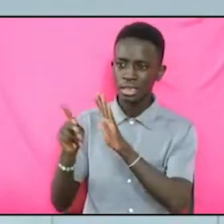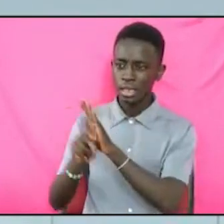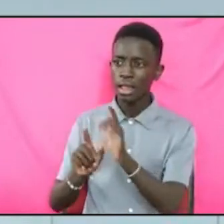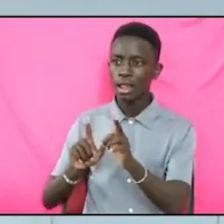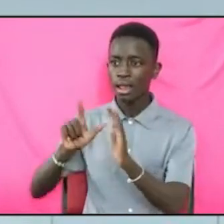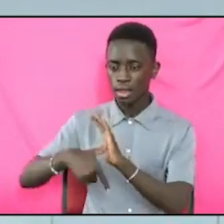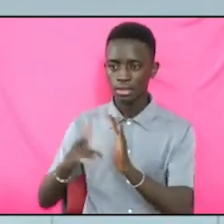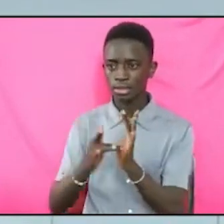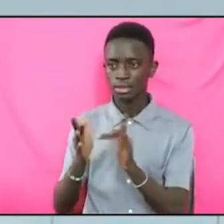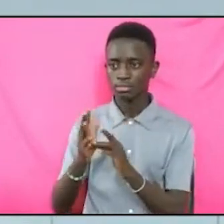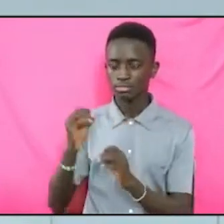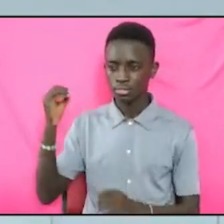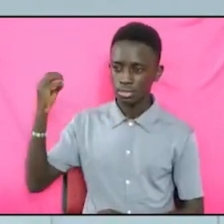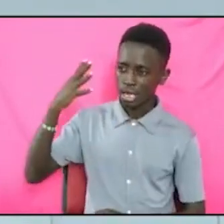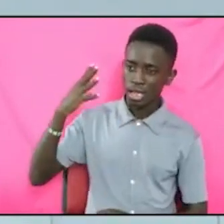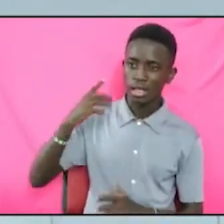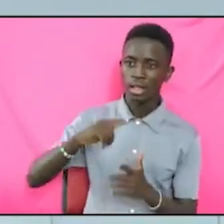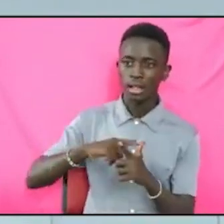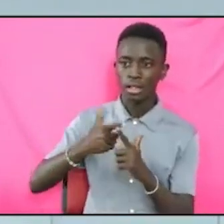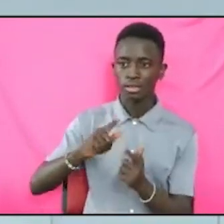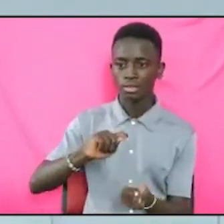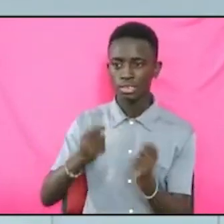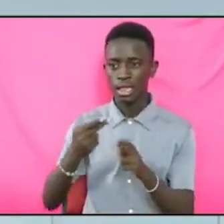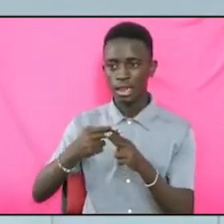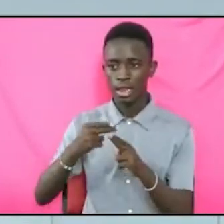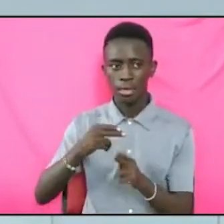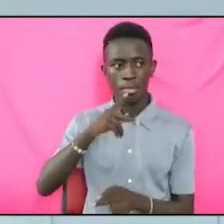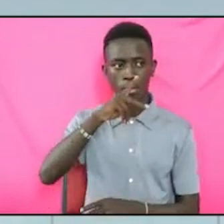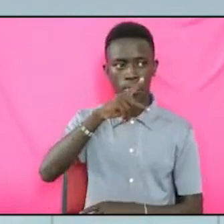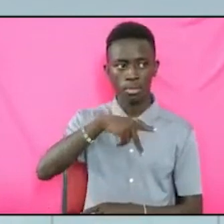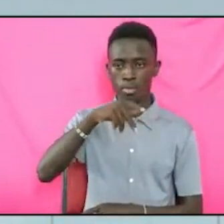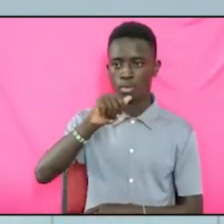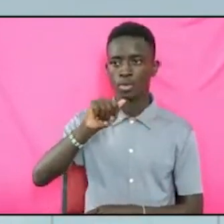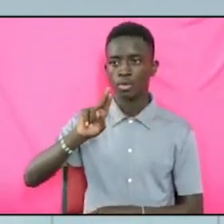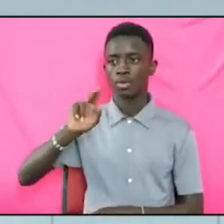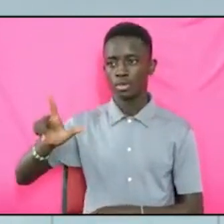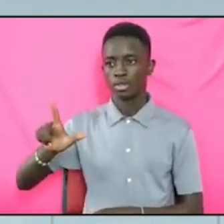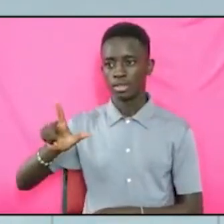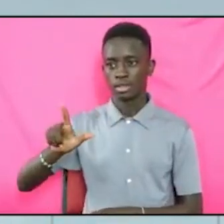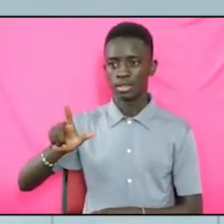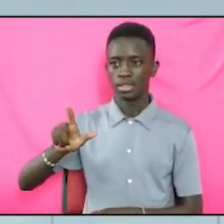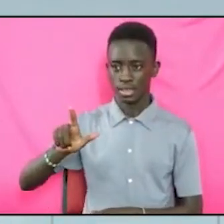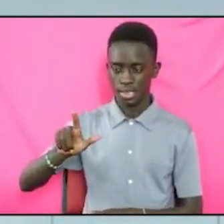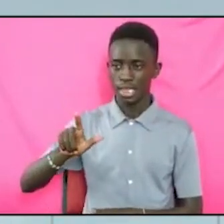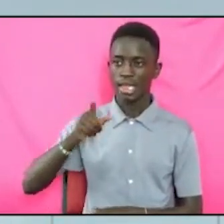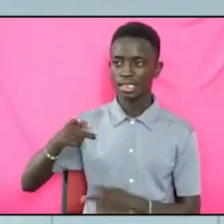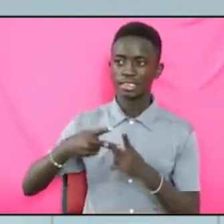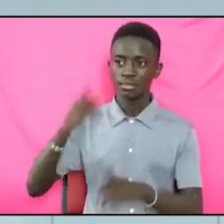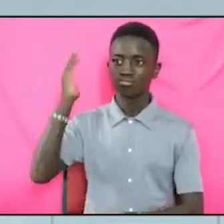again, period. It can't. Think of the timid Peter. When he experienced the